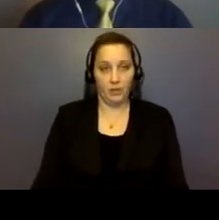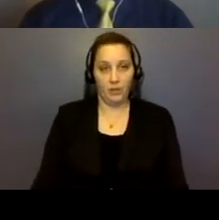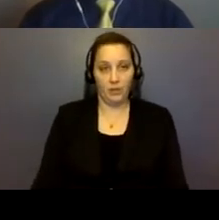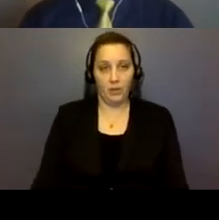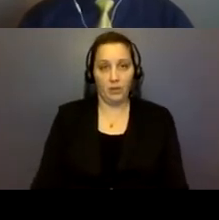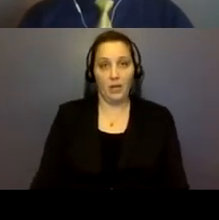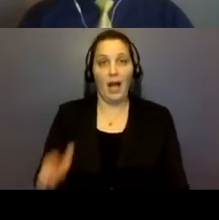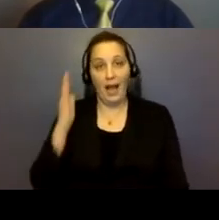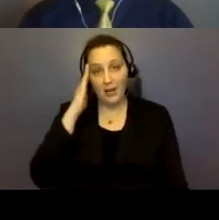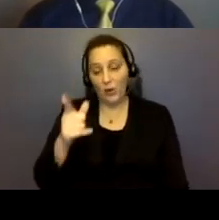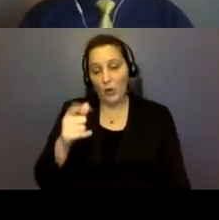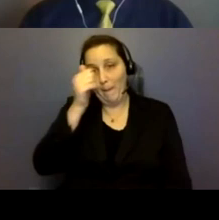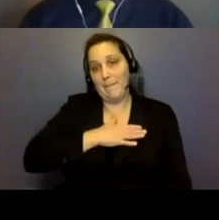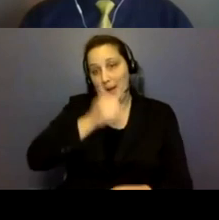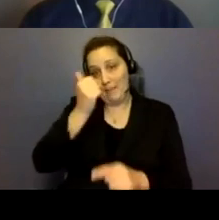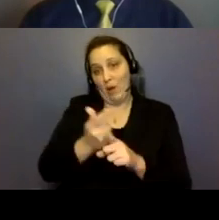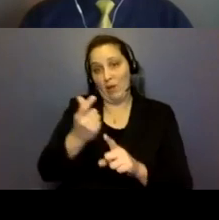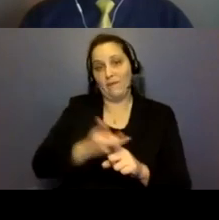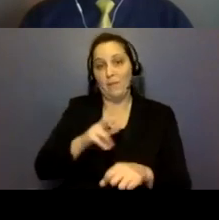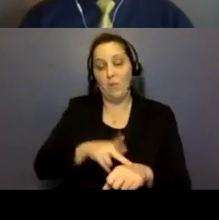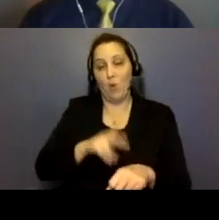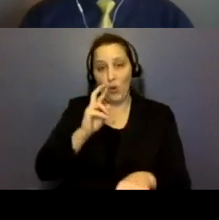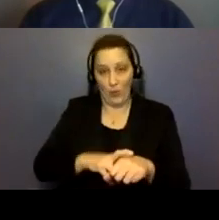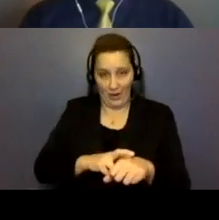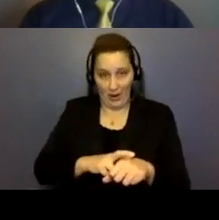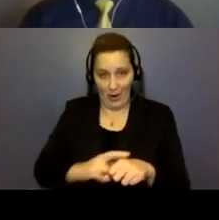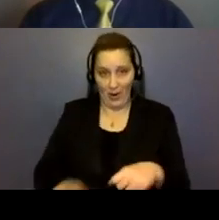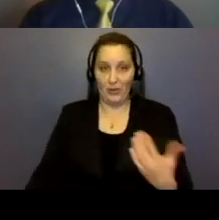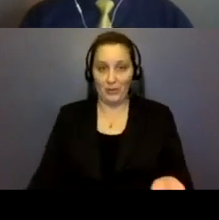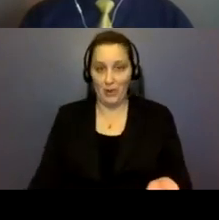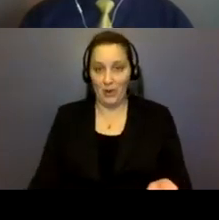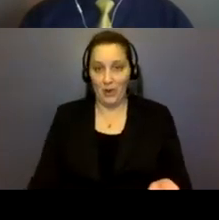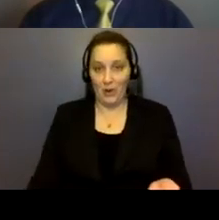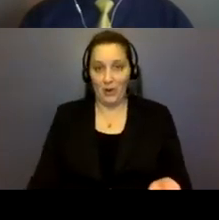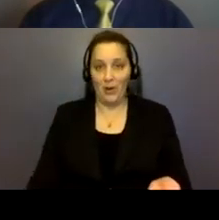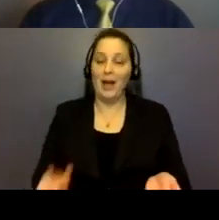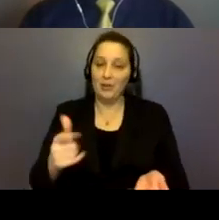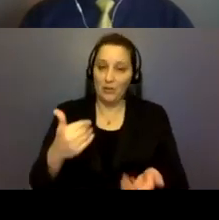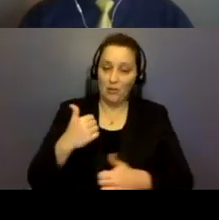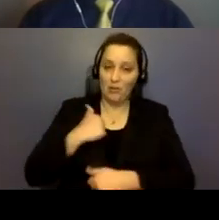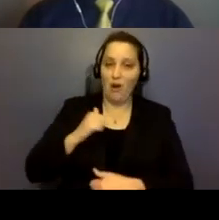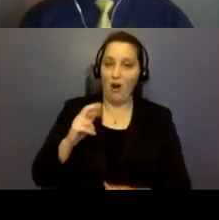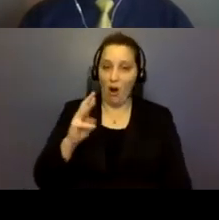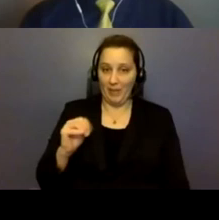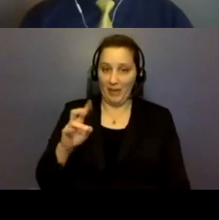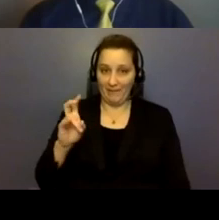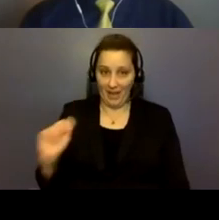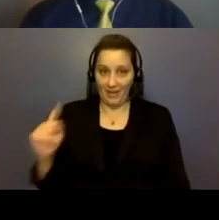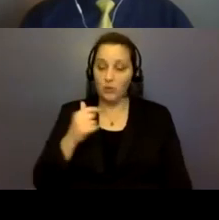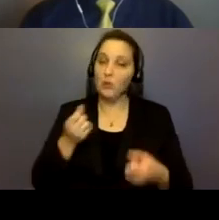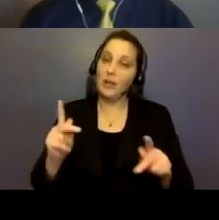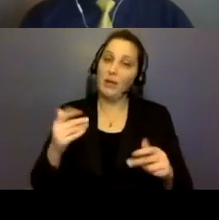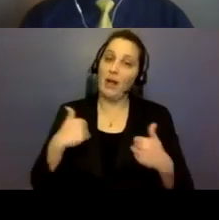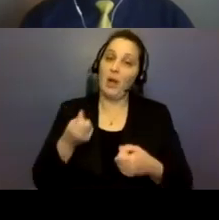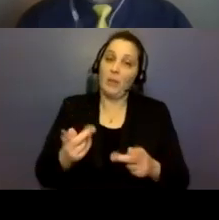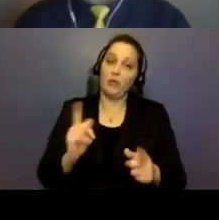are my brother from Puerto Rico, and that you are an Army veteran. So I want to give you the opportunity to